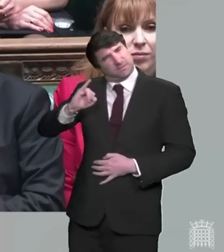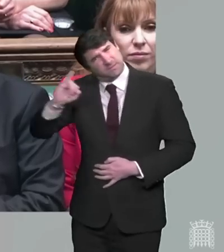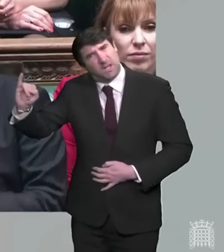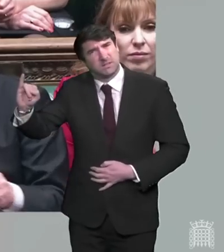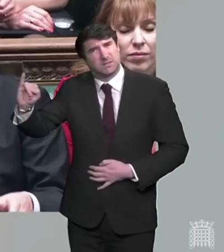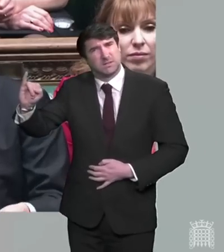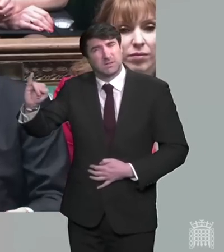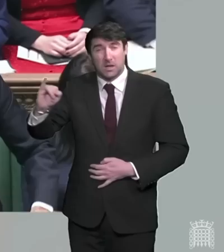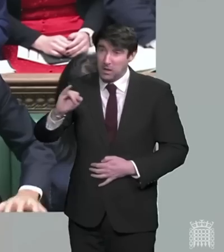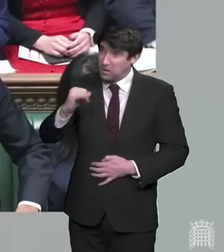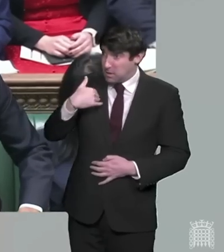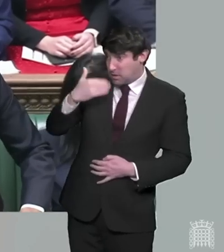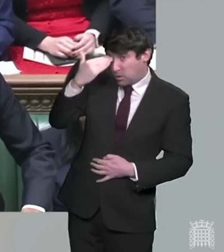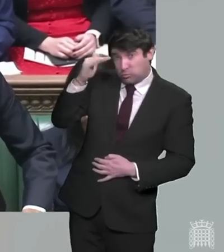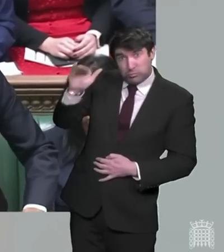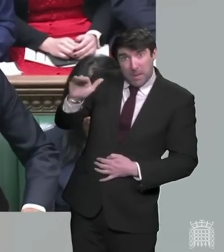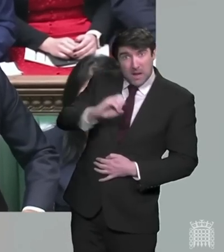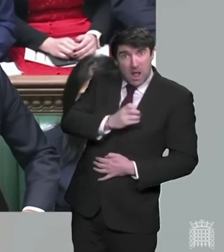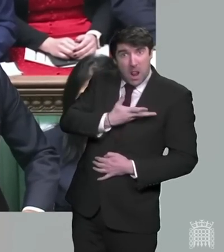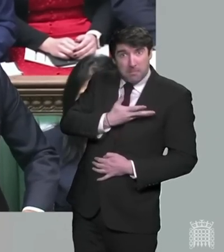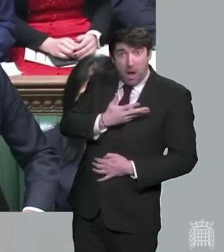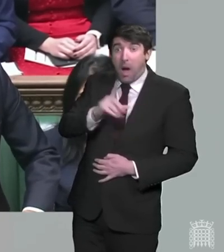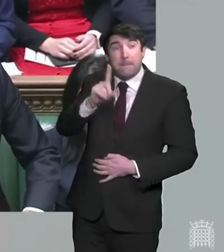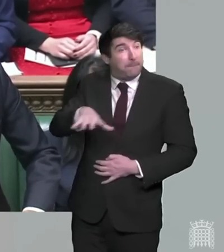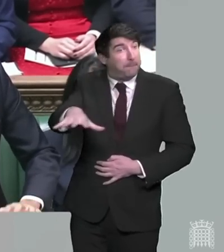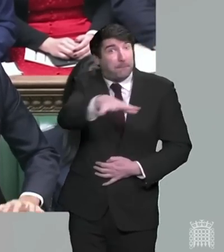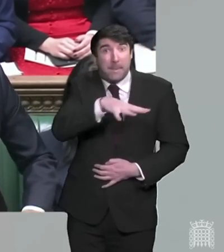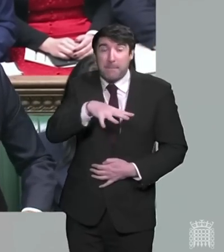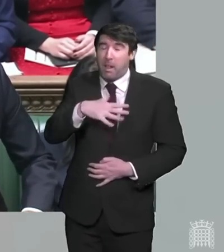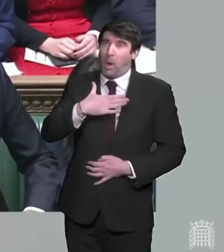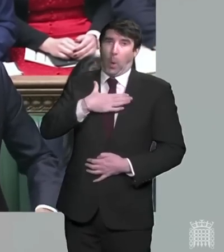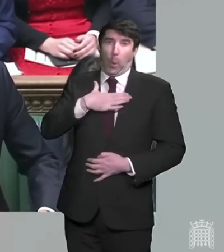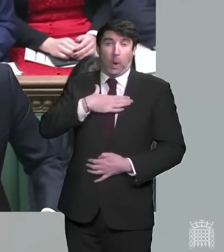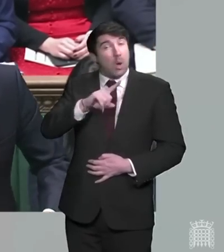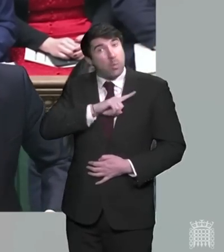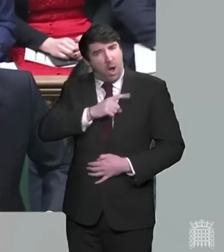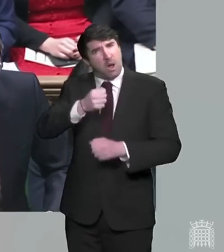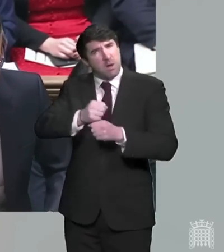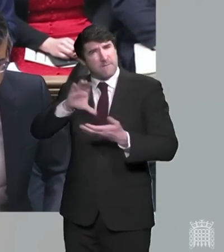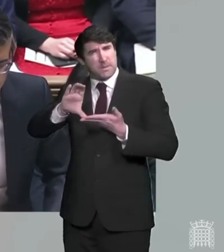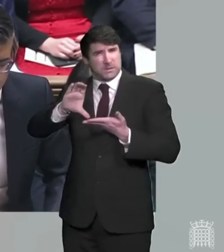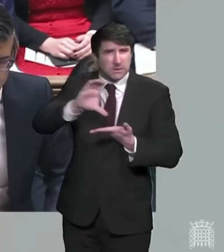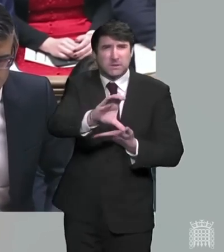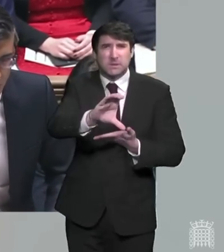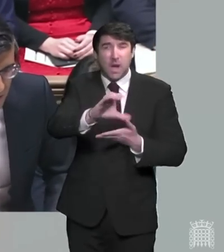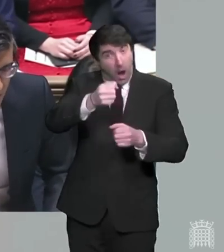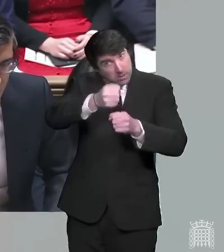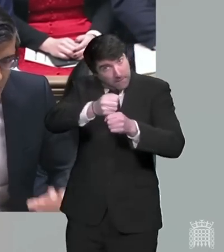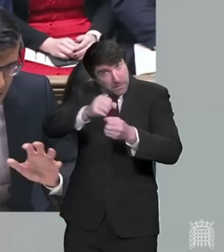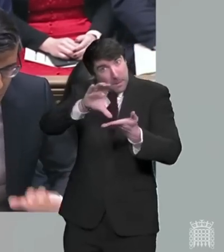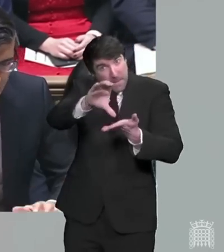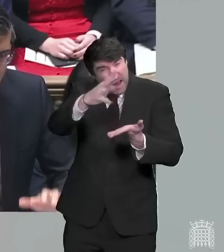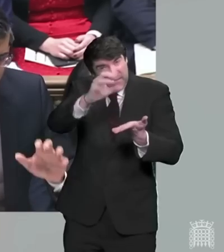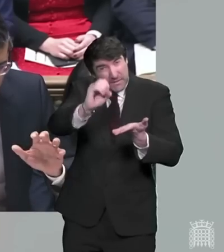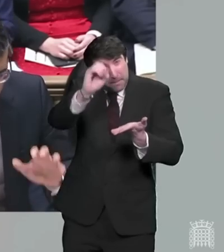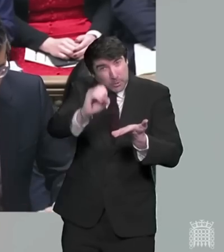energy price guarantee, right now the government is paying over half of a typical household energy bill, saving